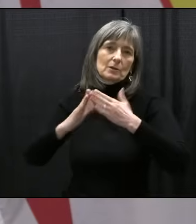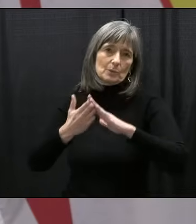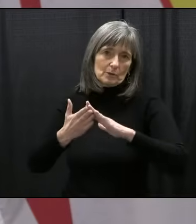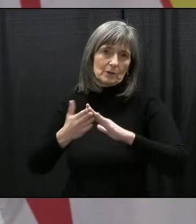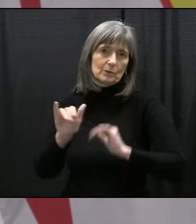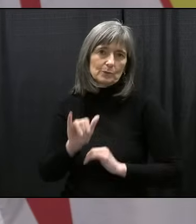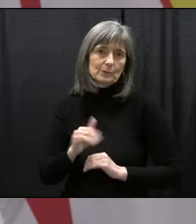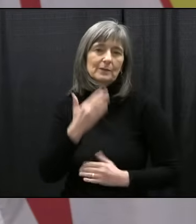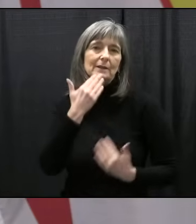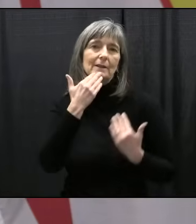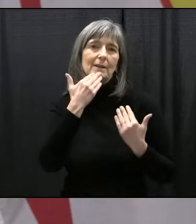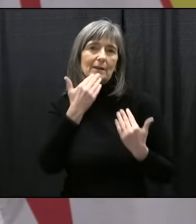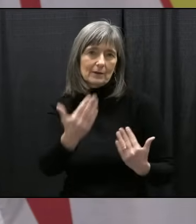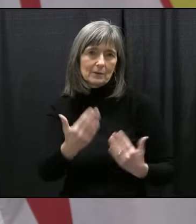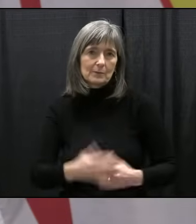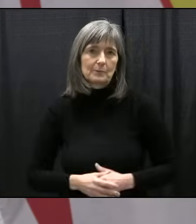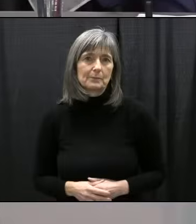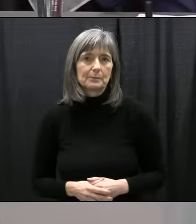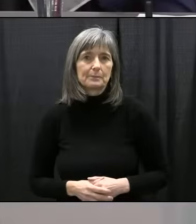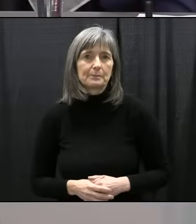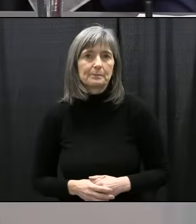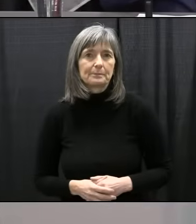communities. Thank you.